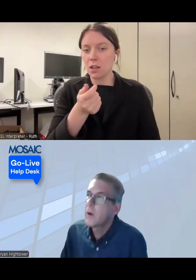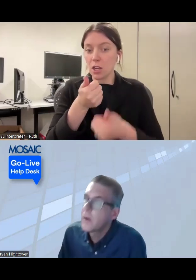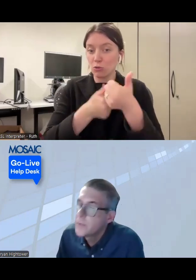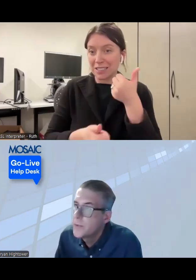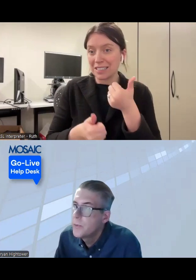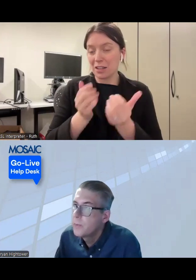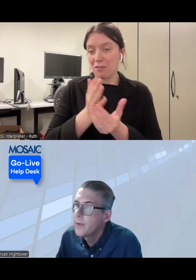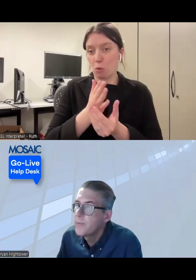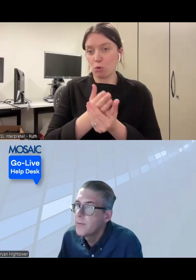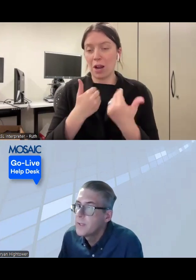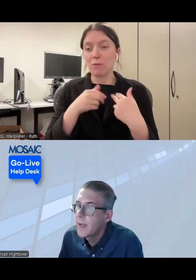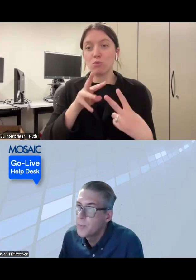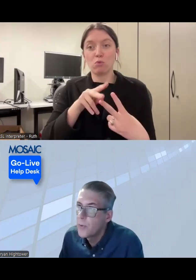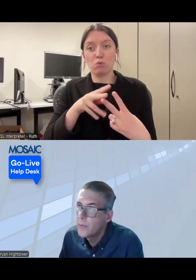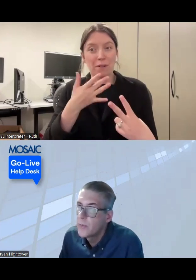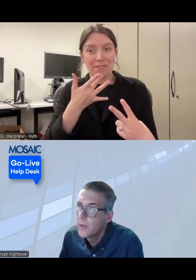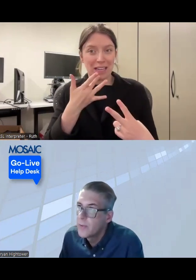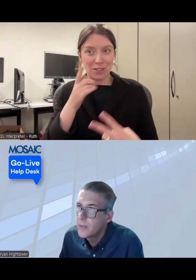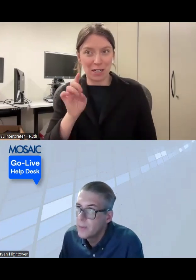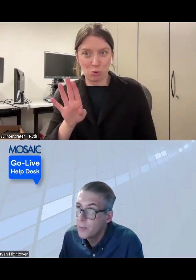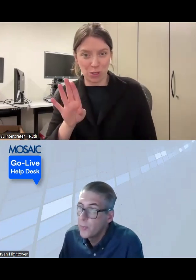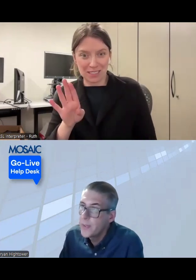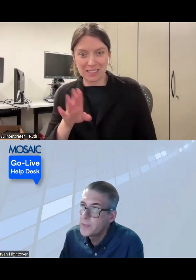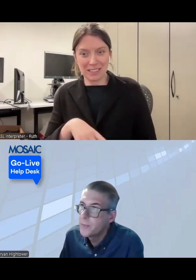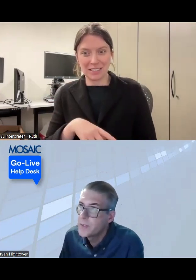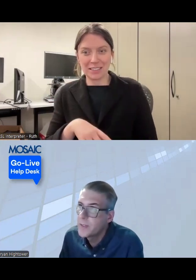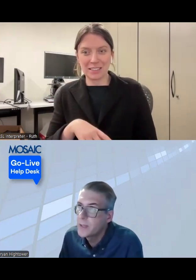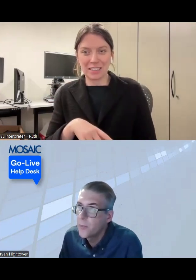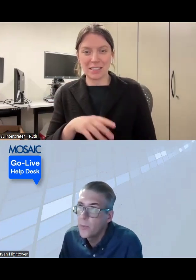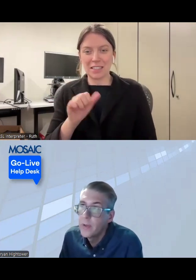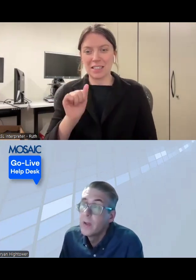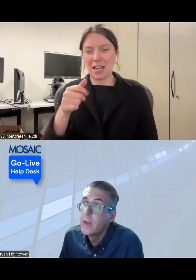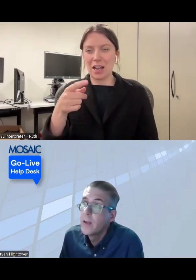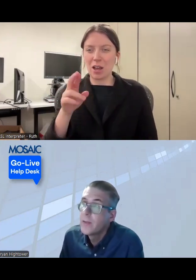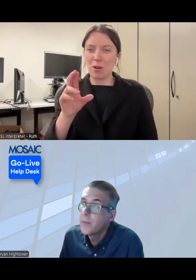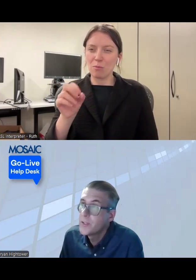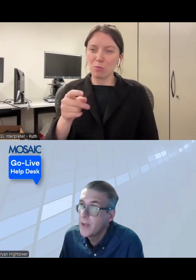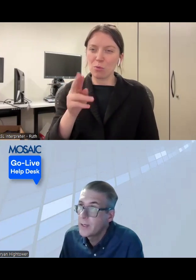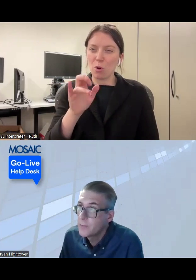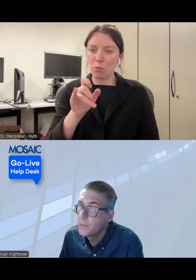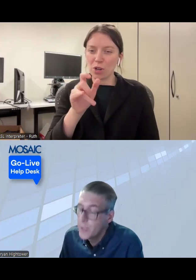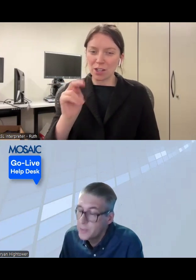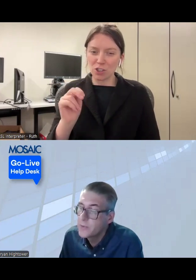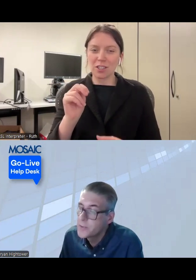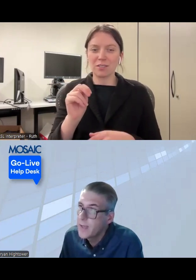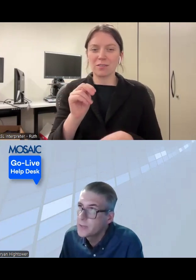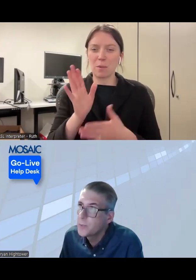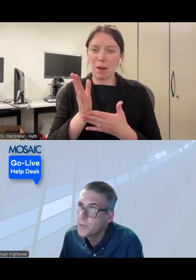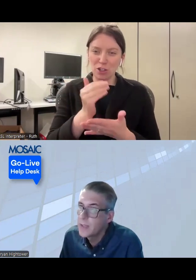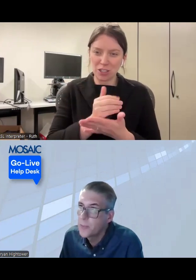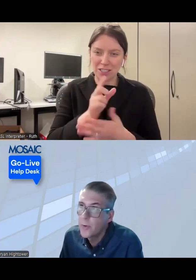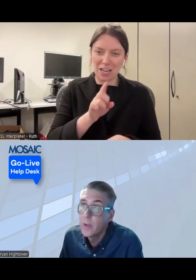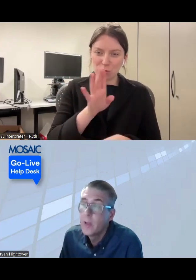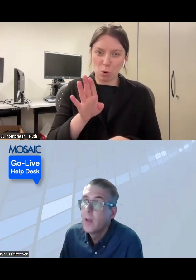folder are two of my favorite dashboards. Got the Appropriation Budget Dashboard and the Budget versus